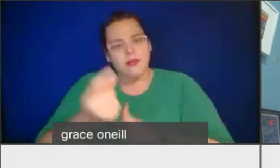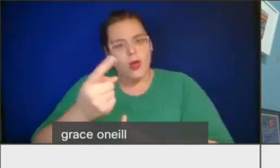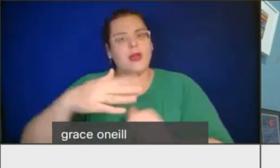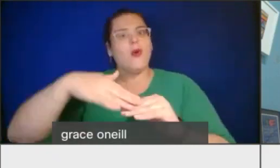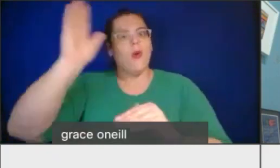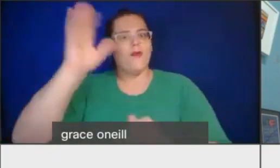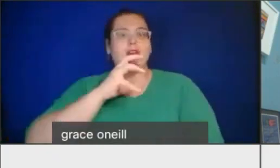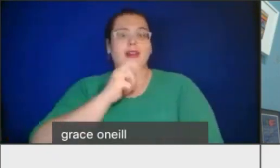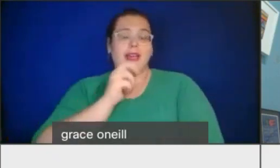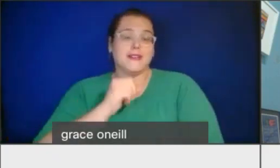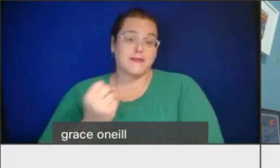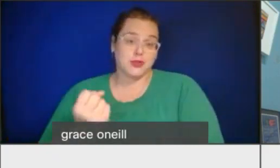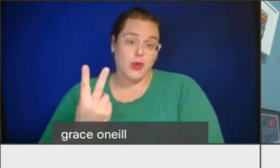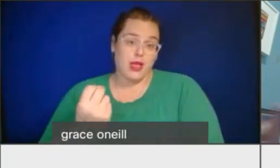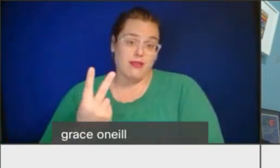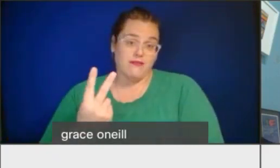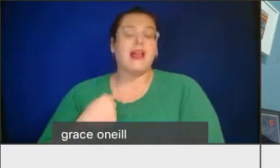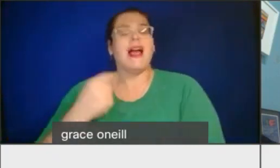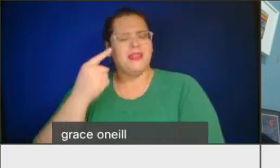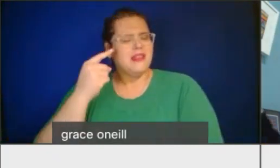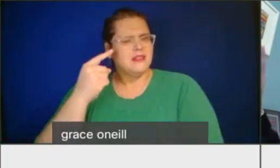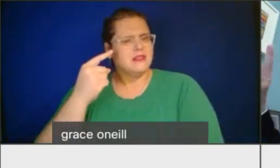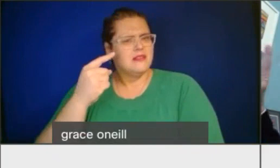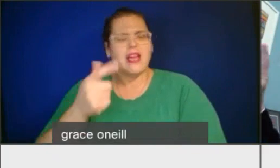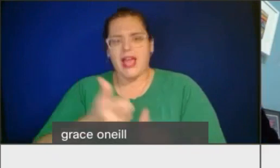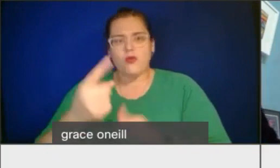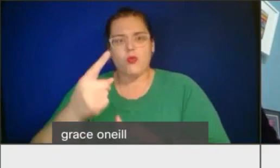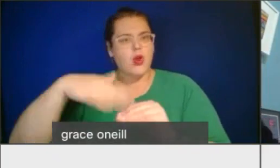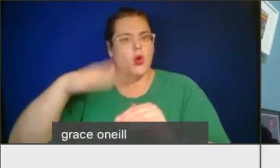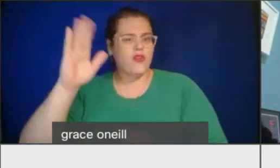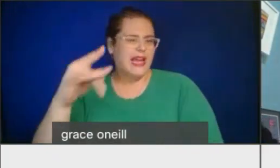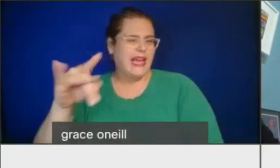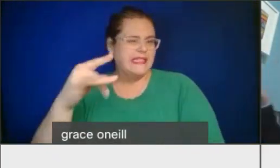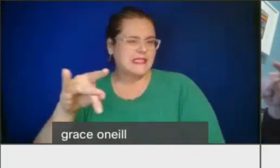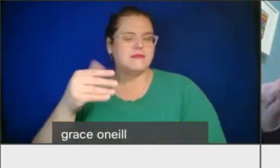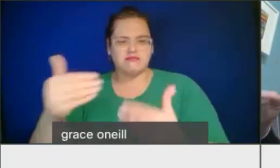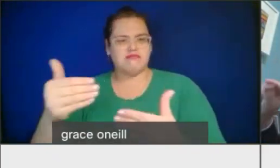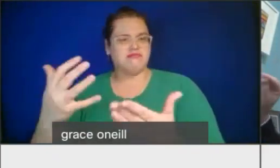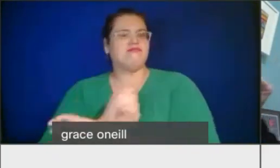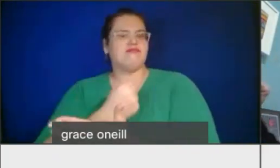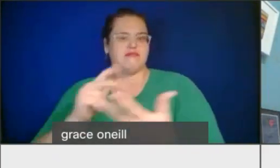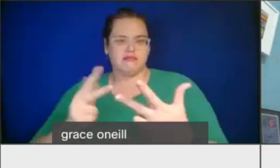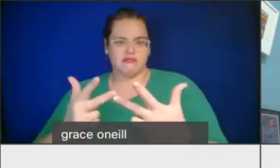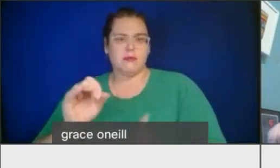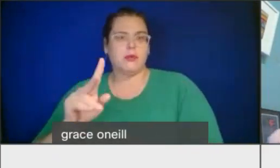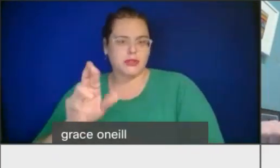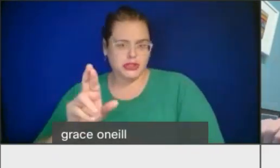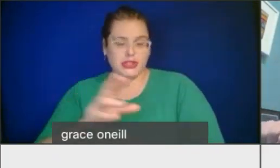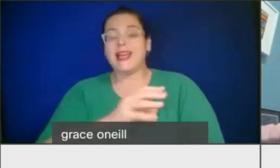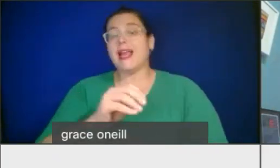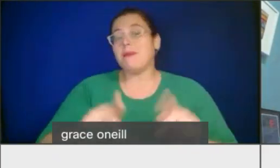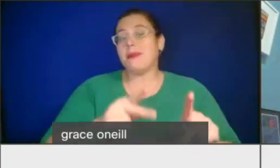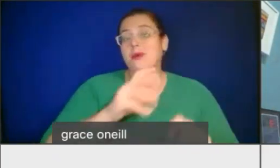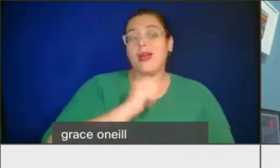12 I think their recommendation is everyone over the age of 18 get a booster, and people over the age of 12 may